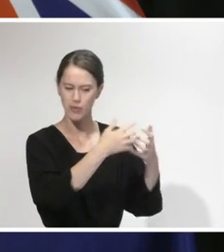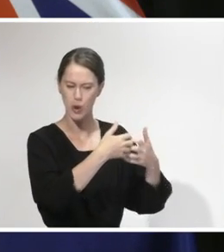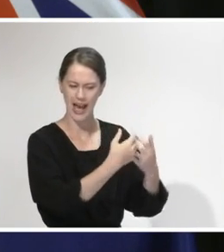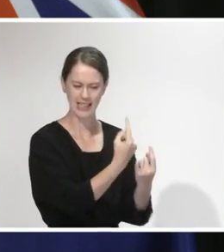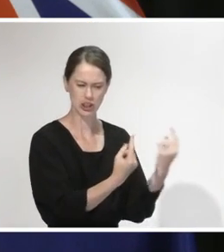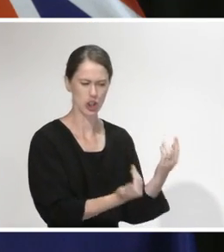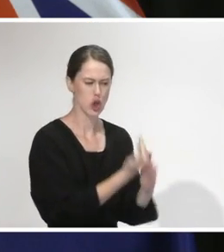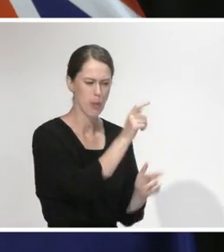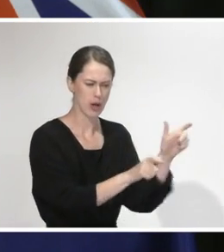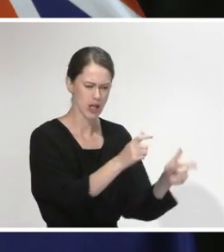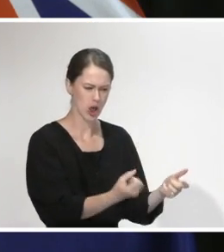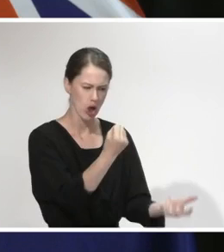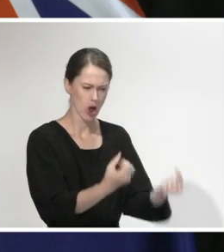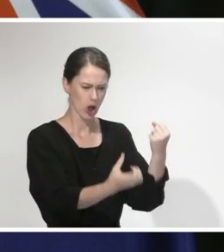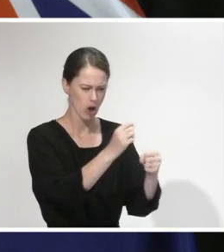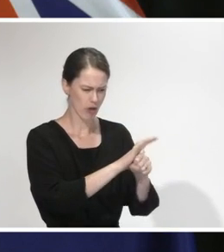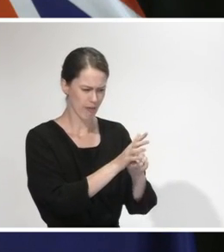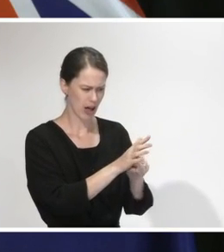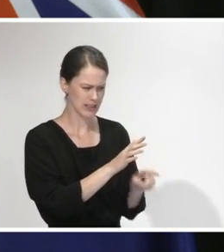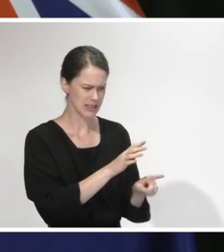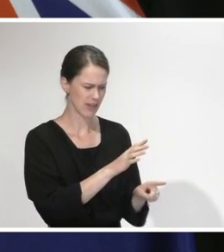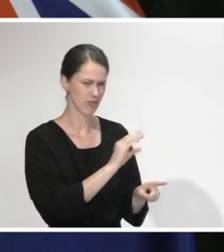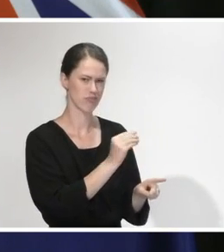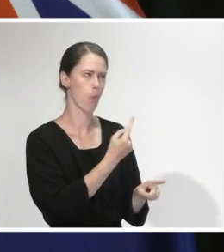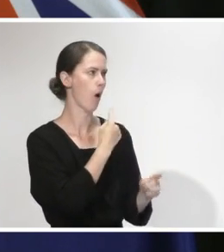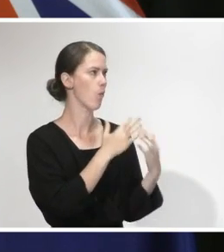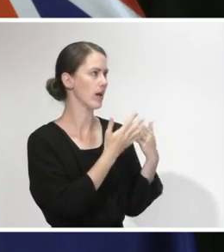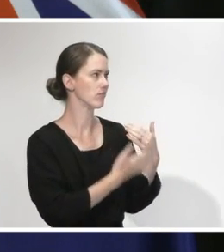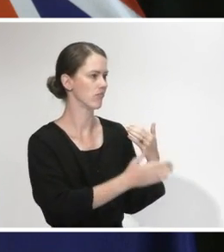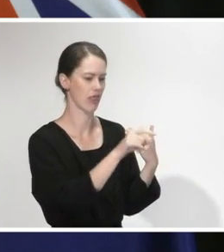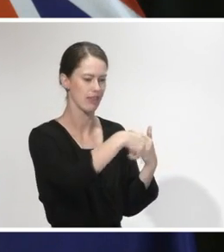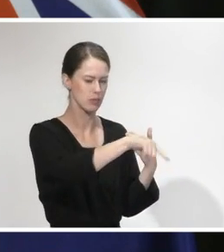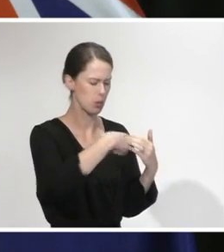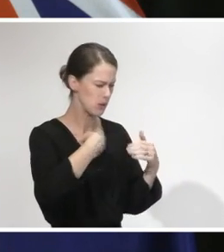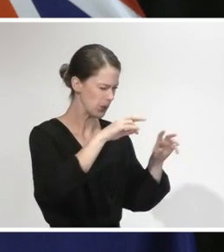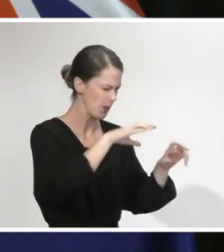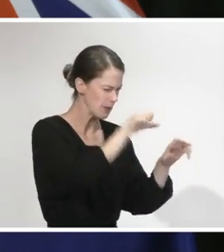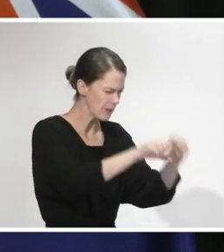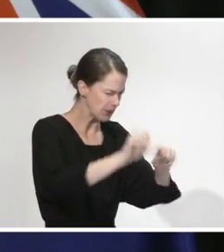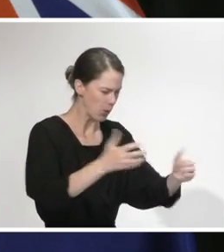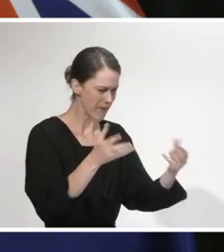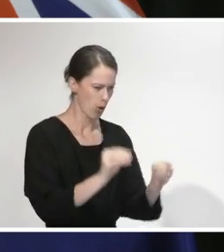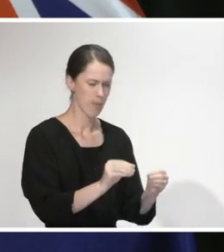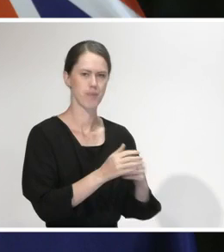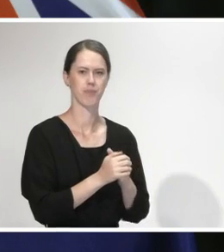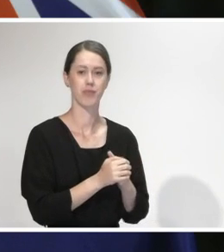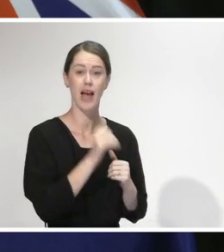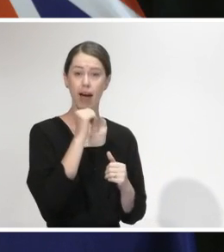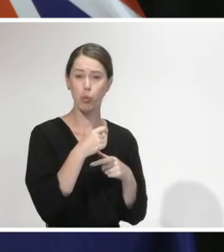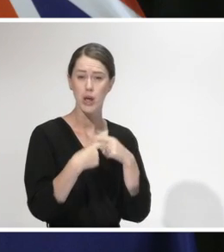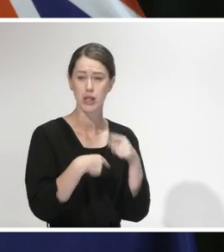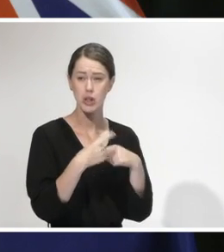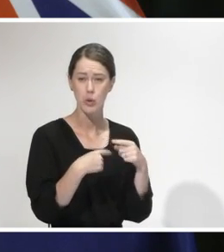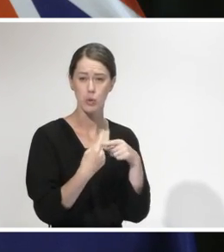those new cases that has been appearing, really from the last week and as we go into this week. And also, if we continue to get